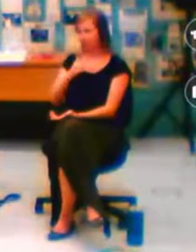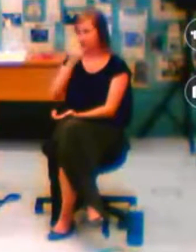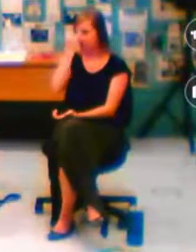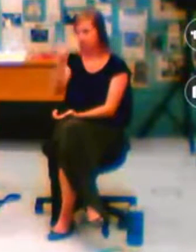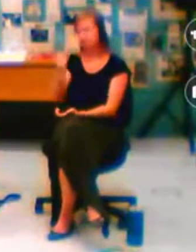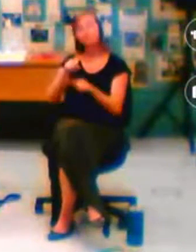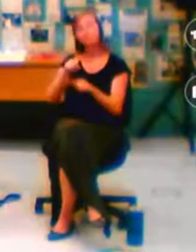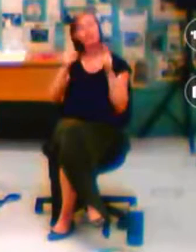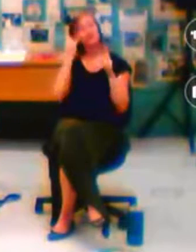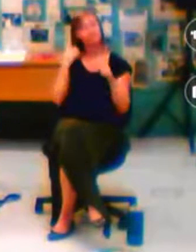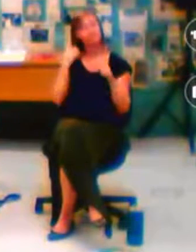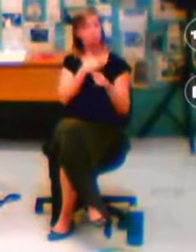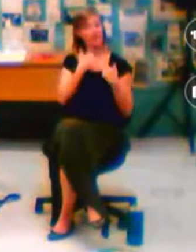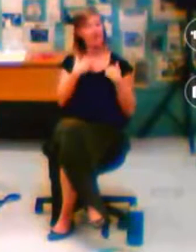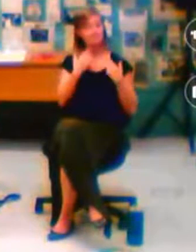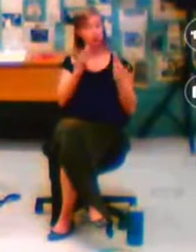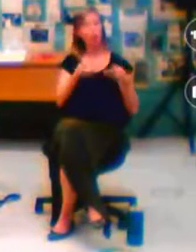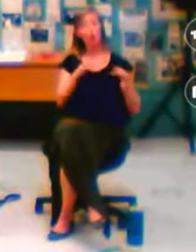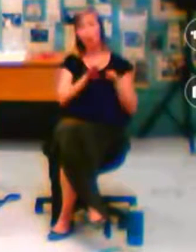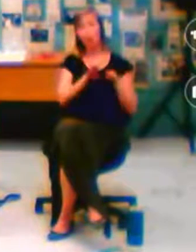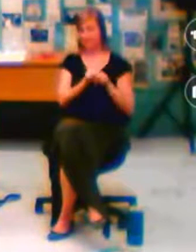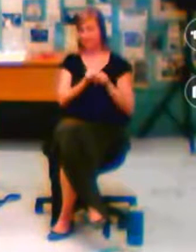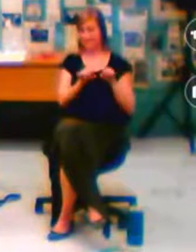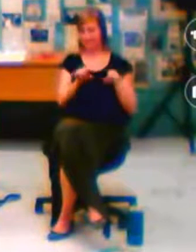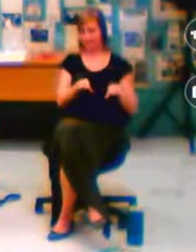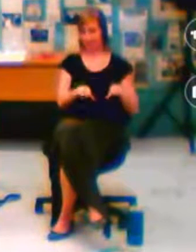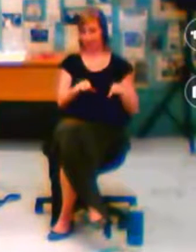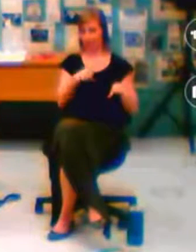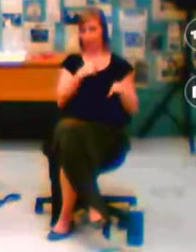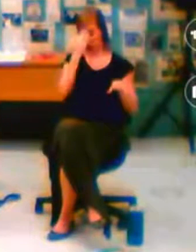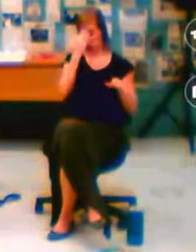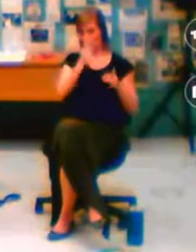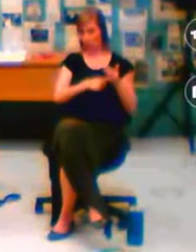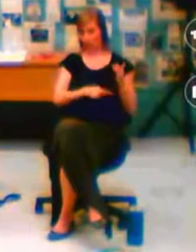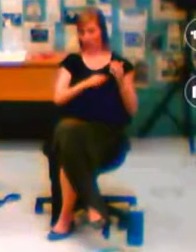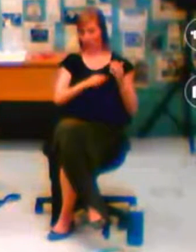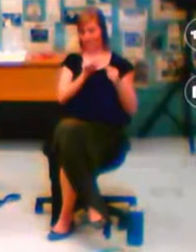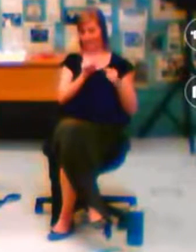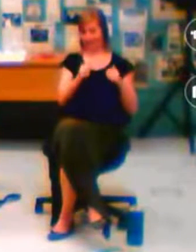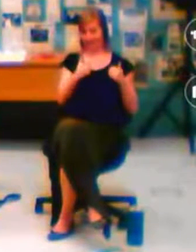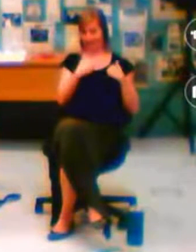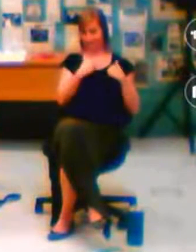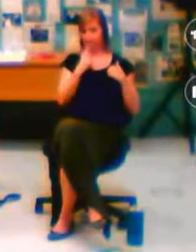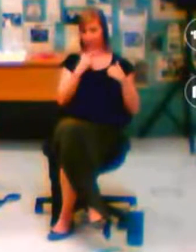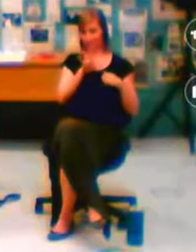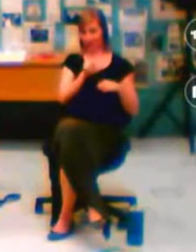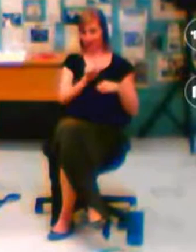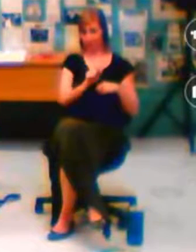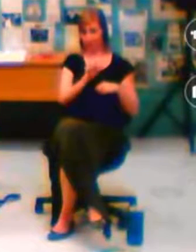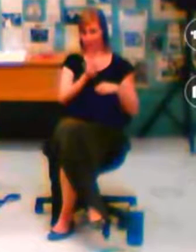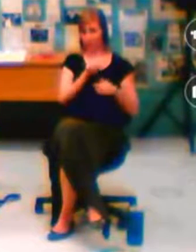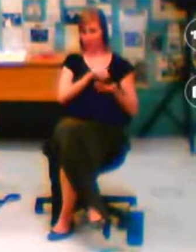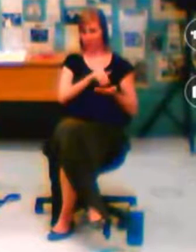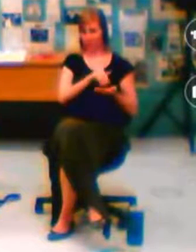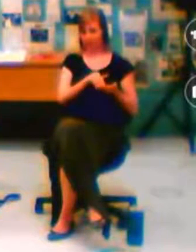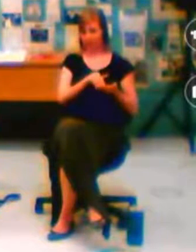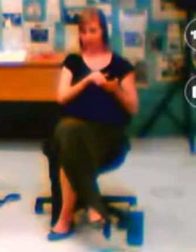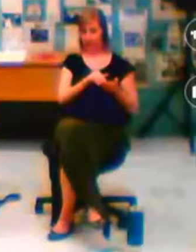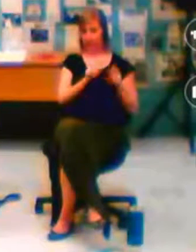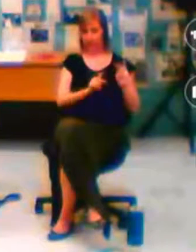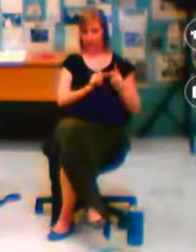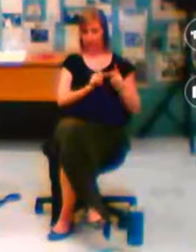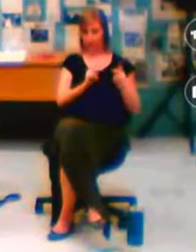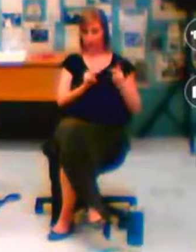we're trying to catch that one rat who's cheating the system, right? And so the question to me is, by having a